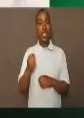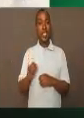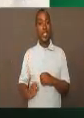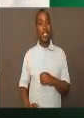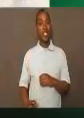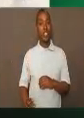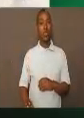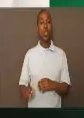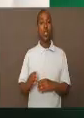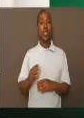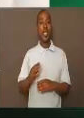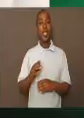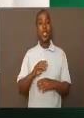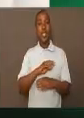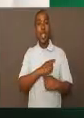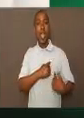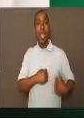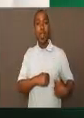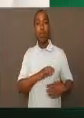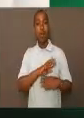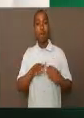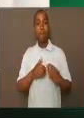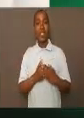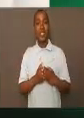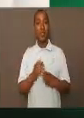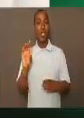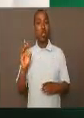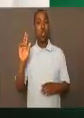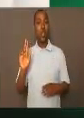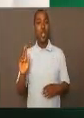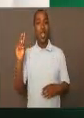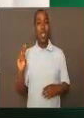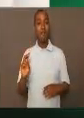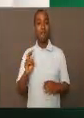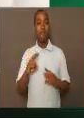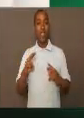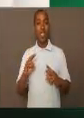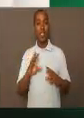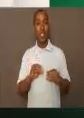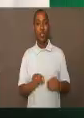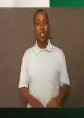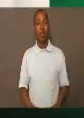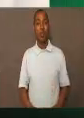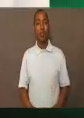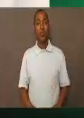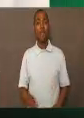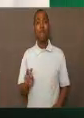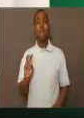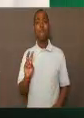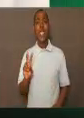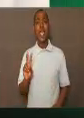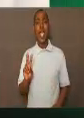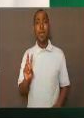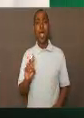heart muscle through the coronary veins. Vena cava are the